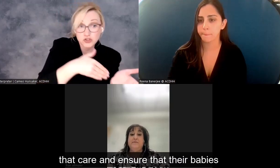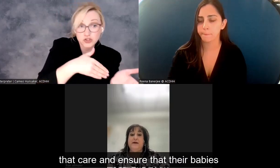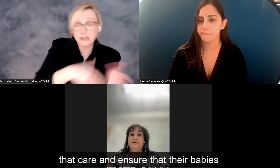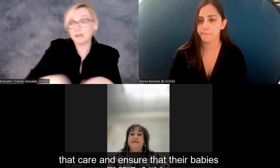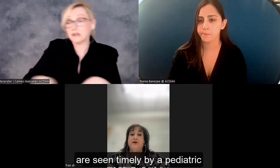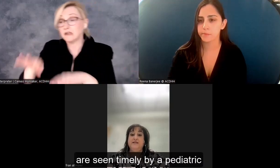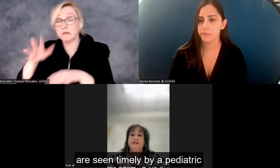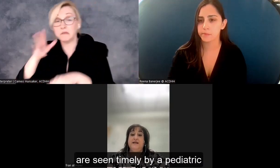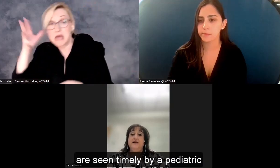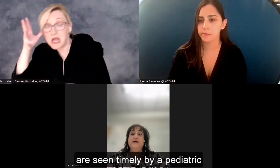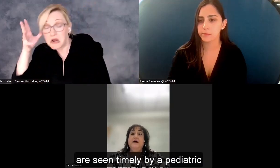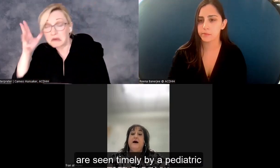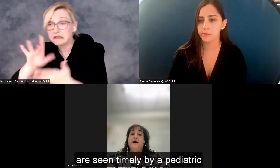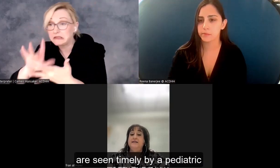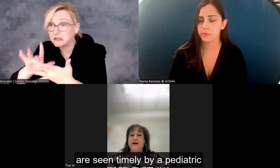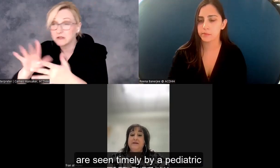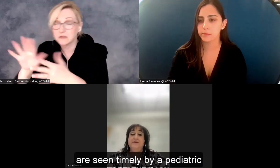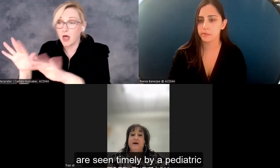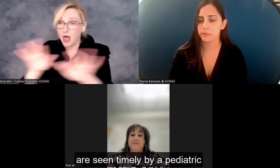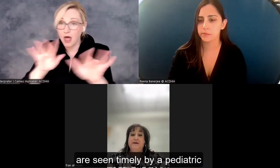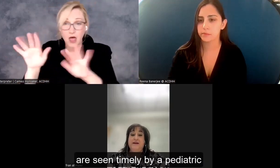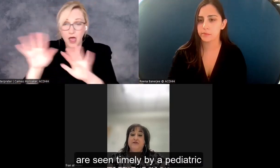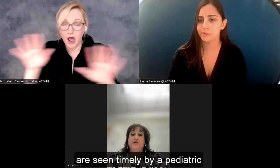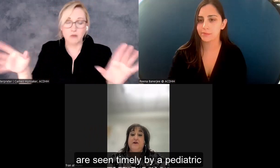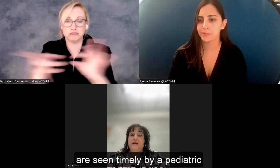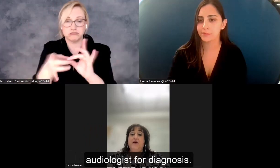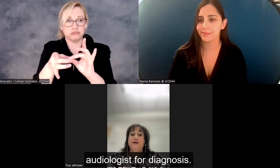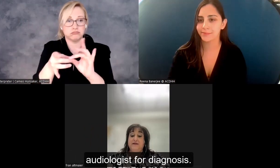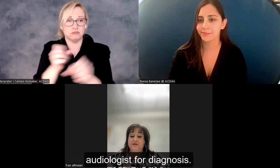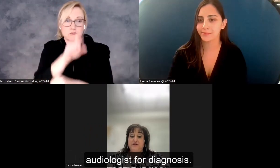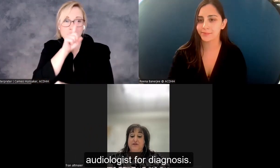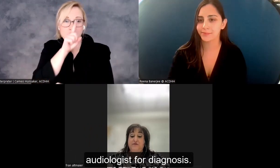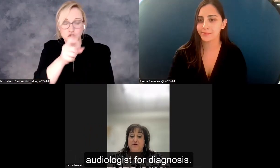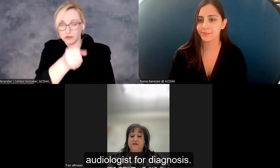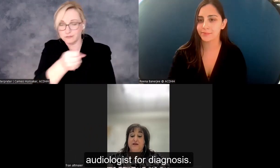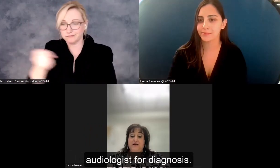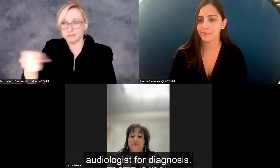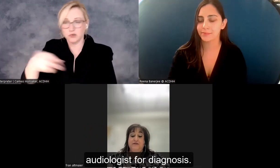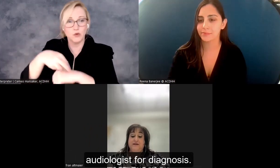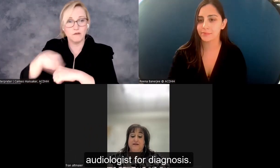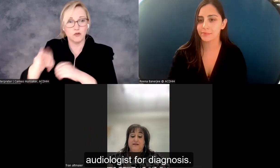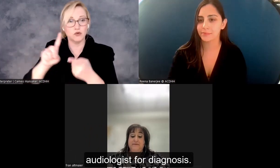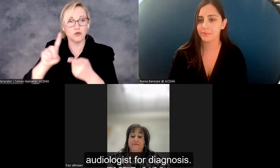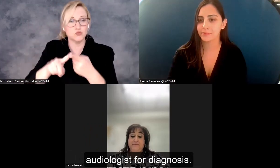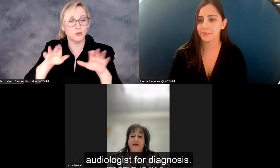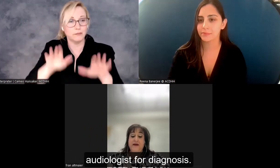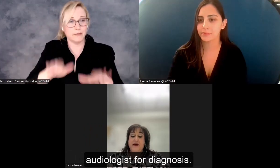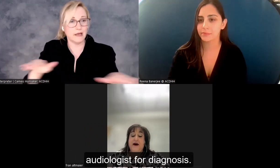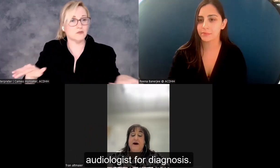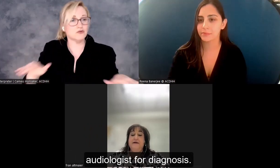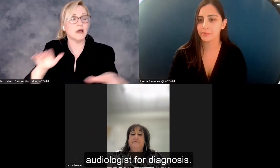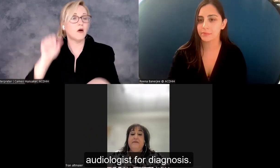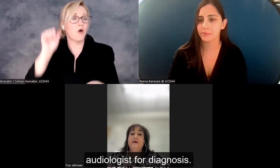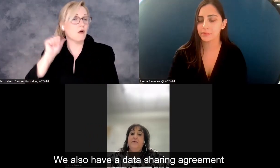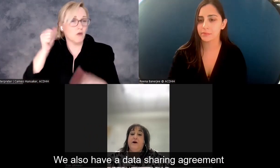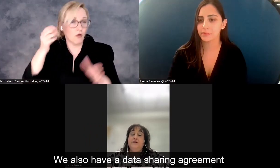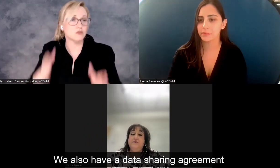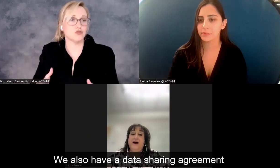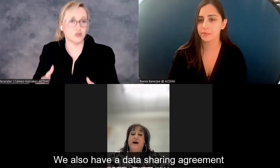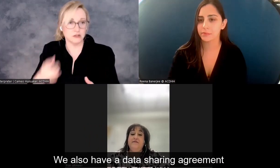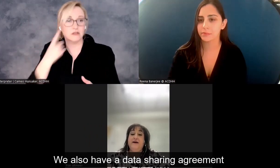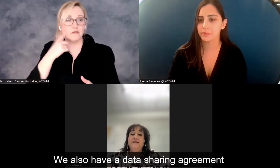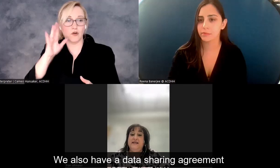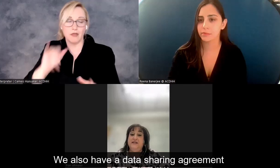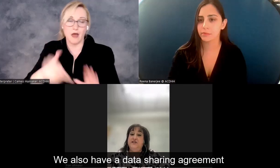that their babies are seen timely by a pediatric audiologist for diagnosis. We